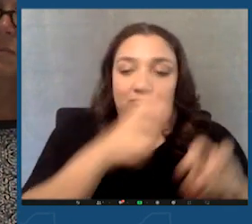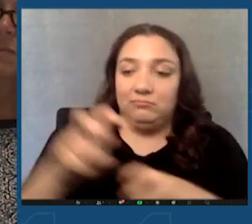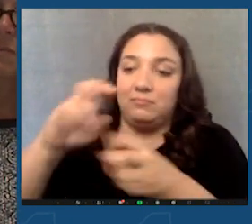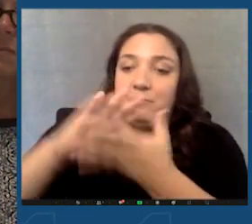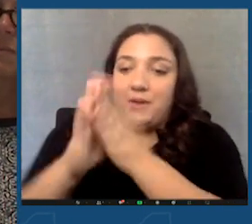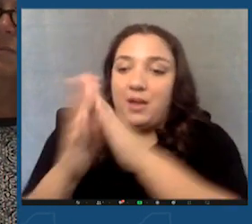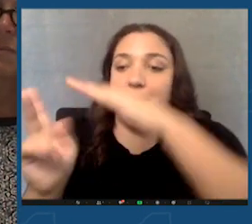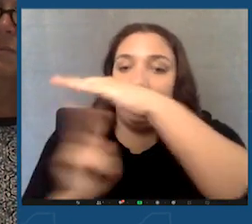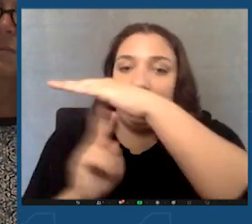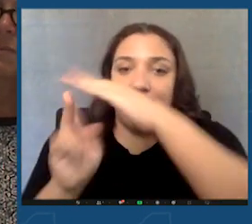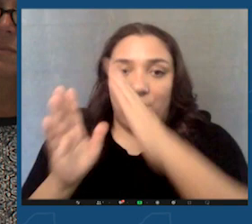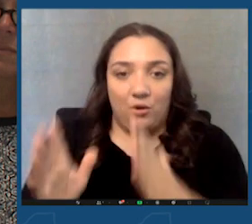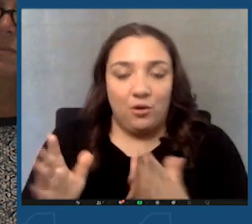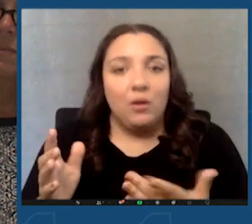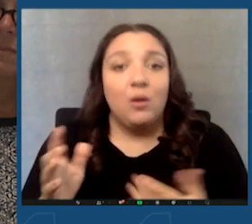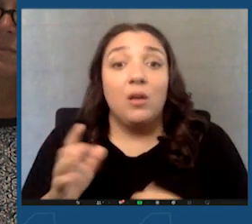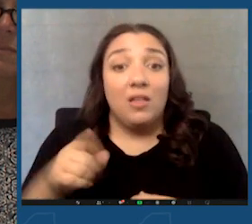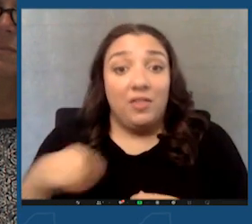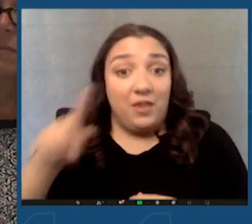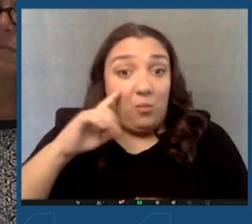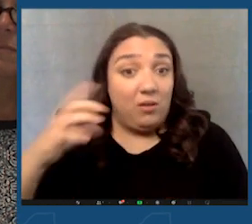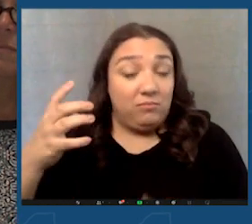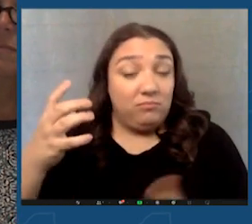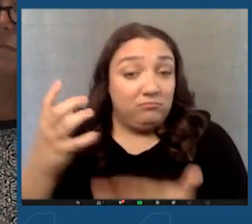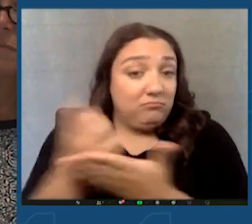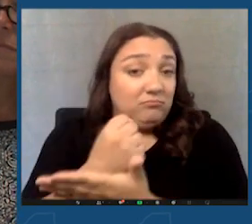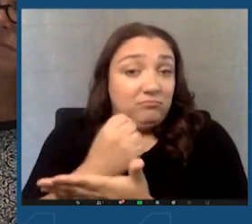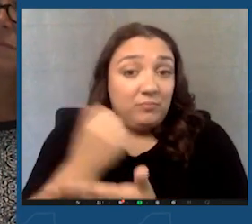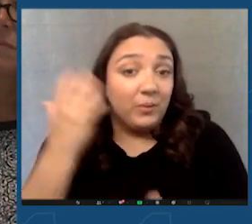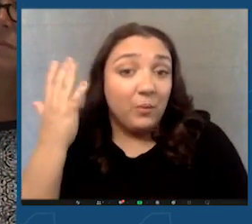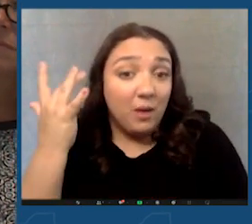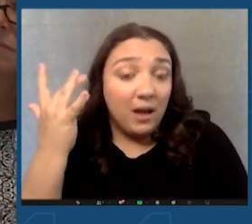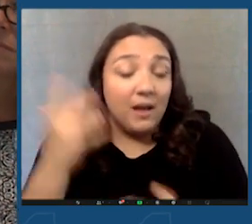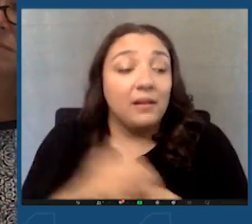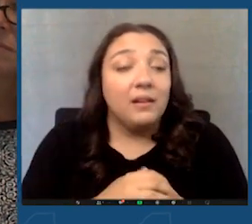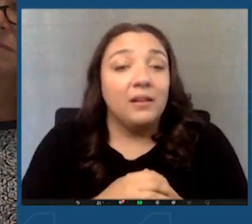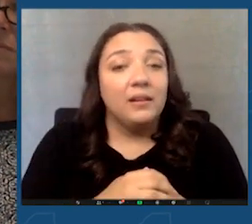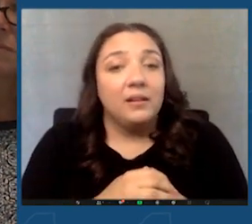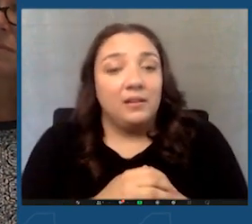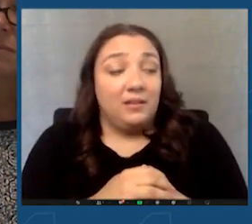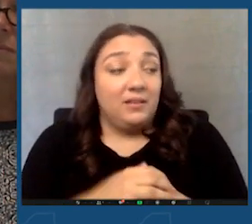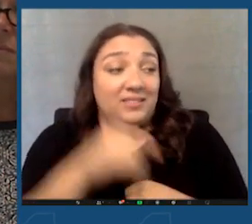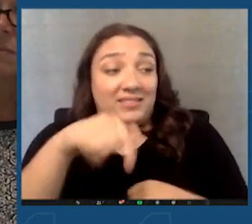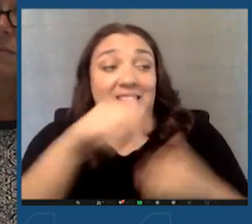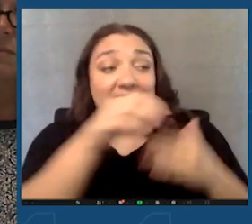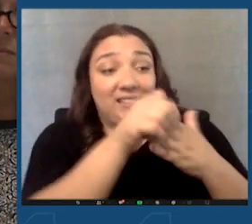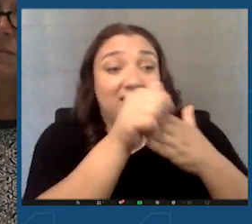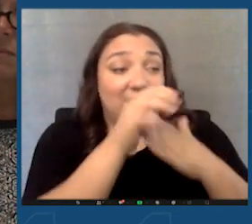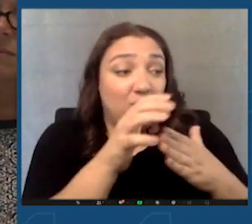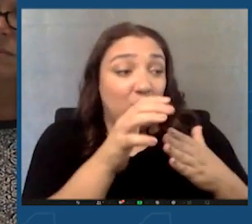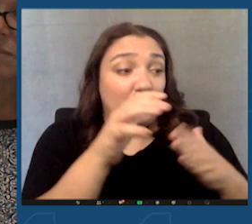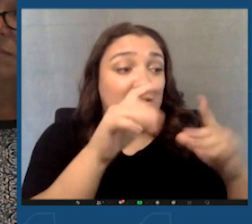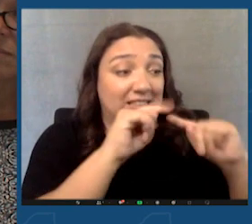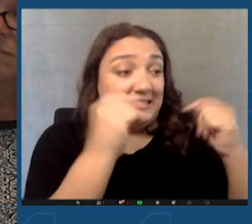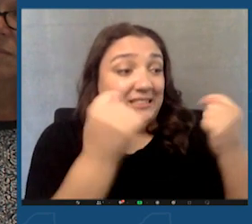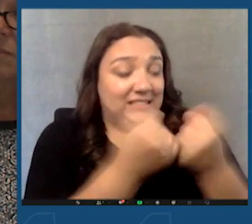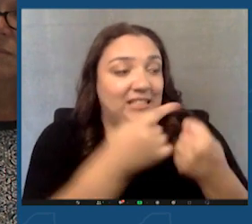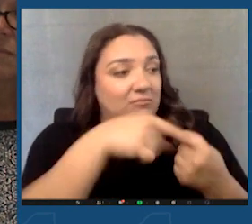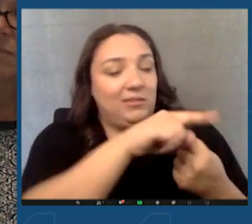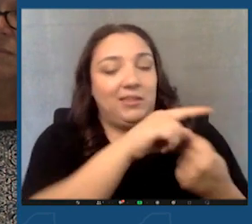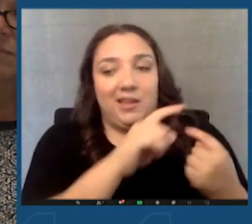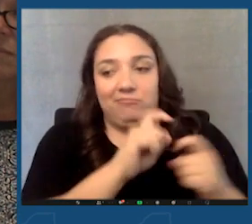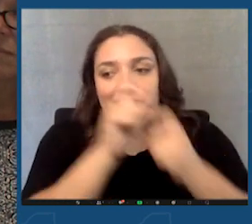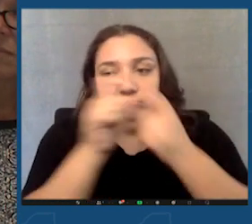have an advantage that but for these investments and a leadership team here locally that made this happen, that was never available to